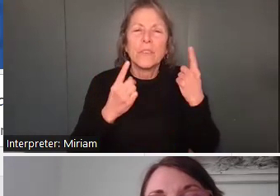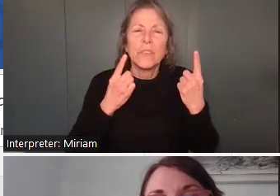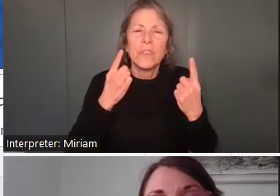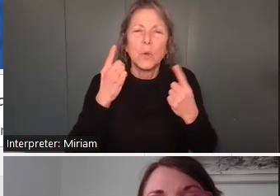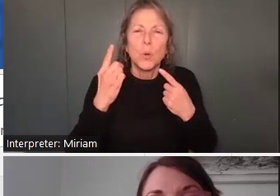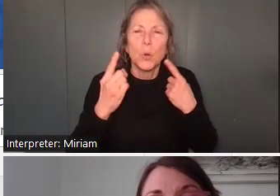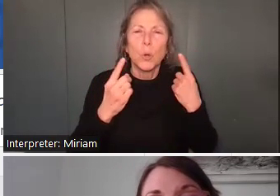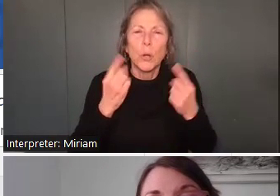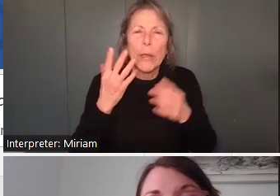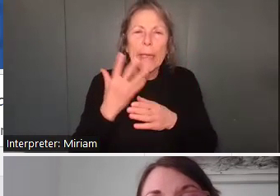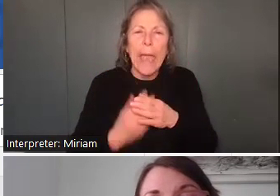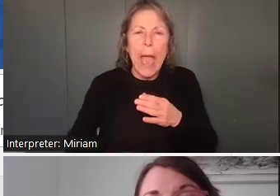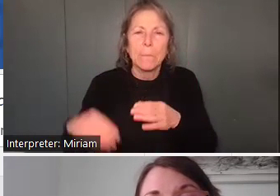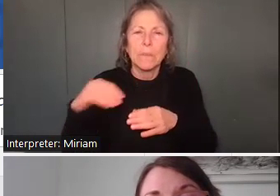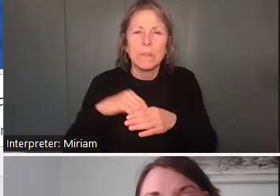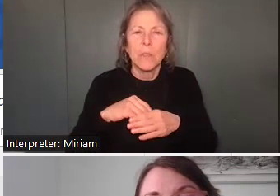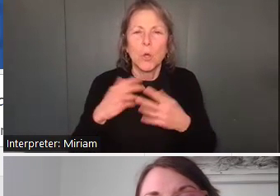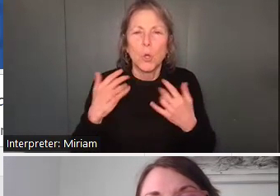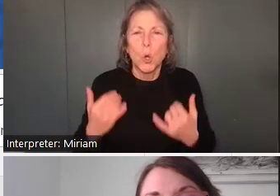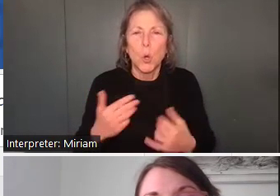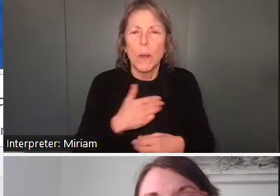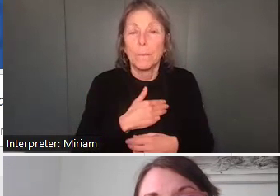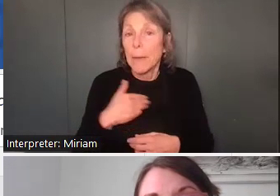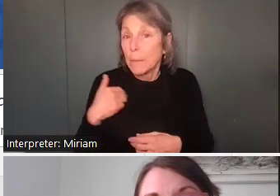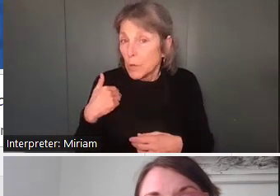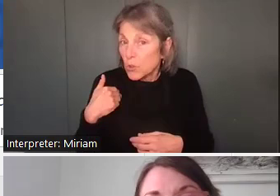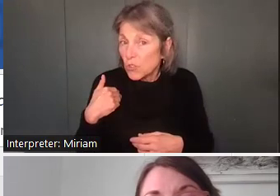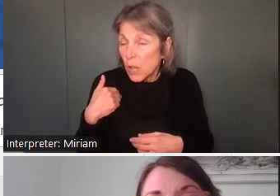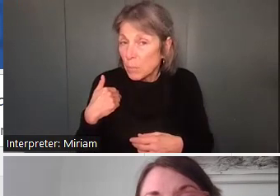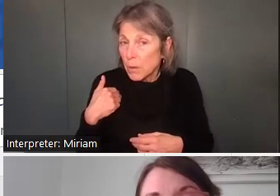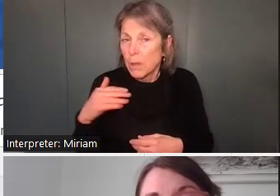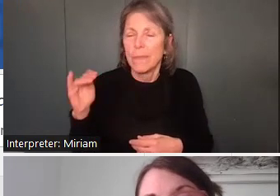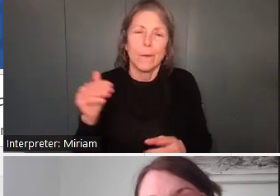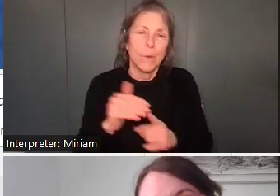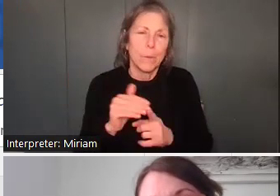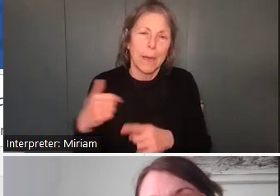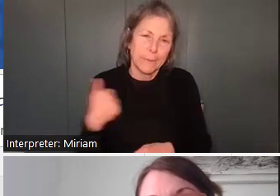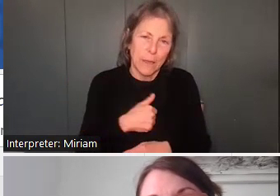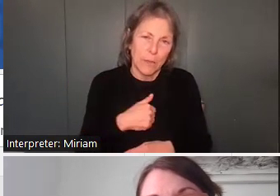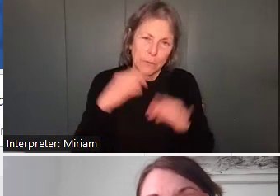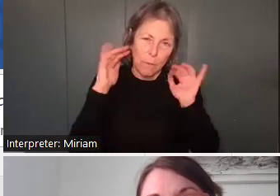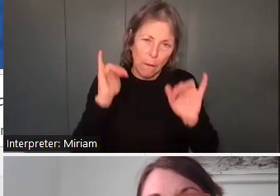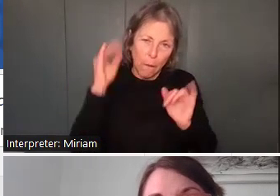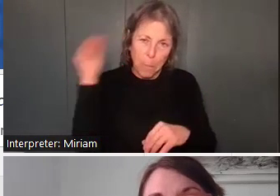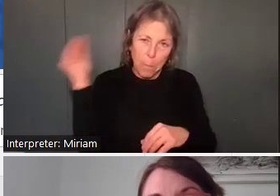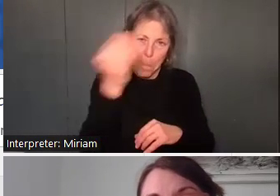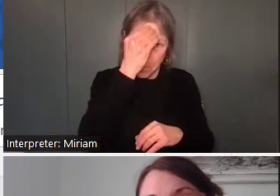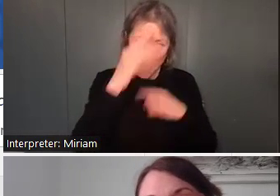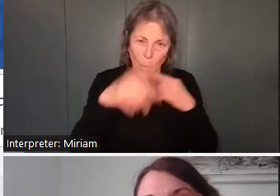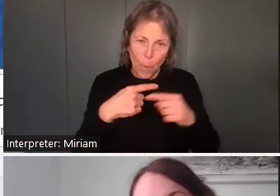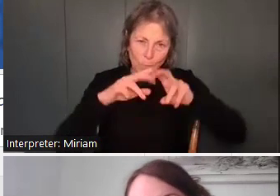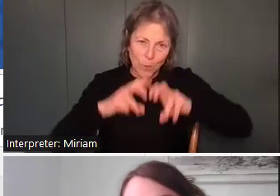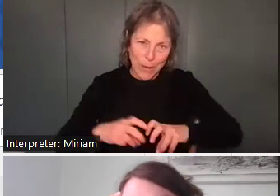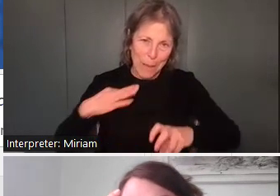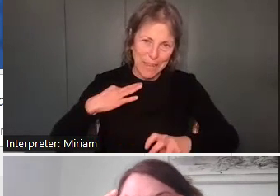gaps in the current membership, just so that's a reminder to us to think about that when we're looking at the